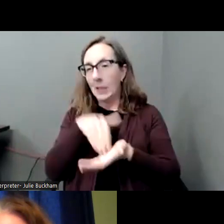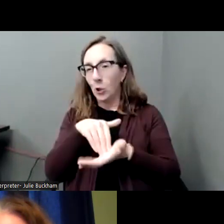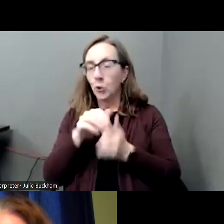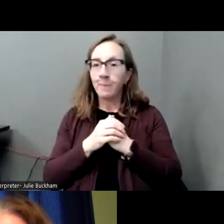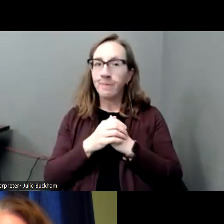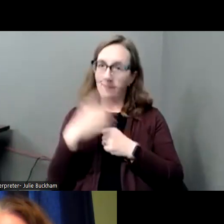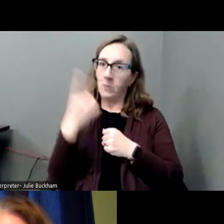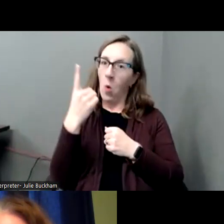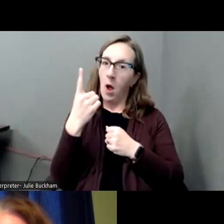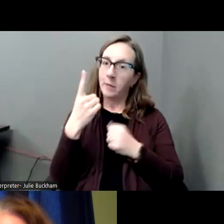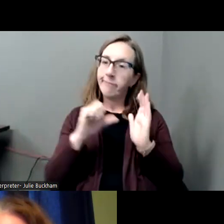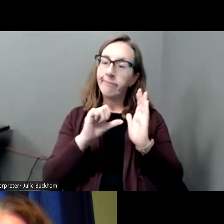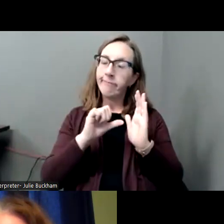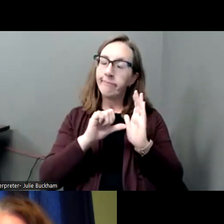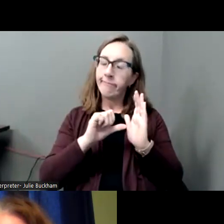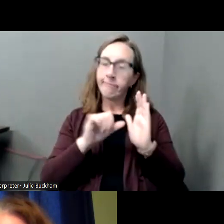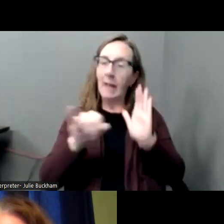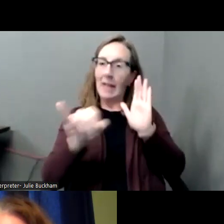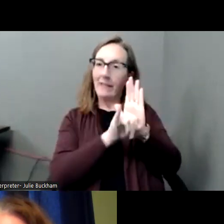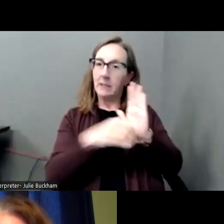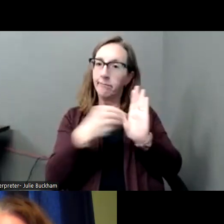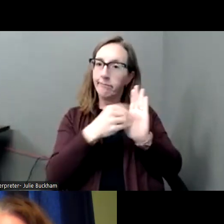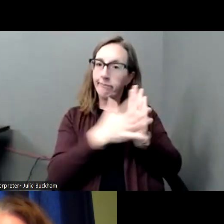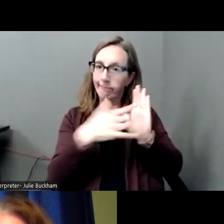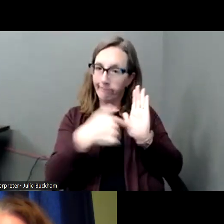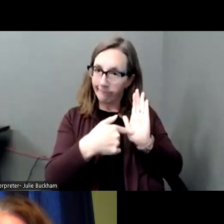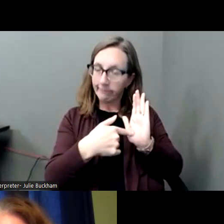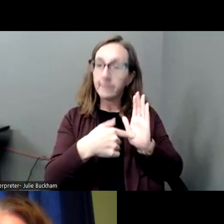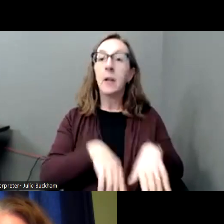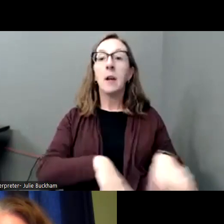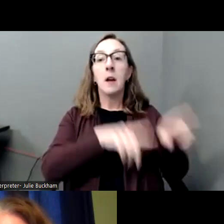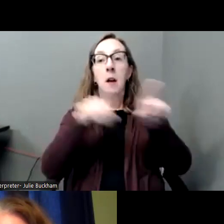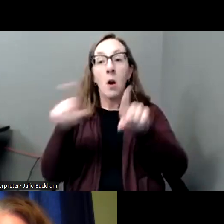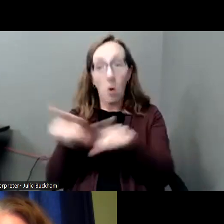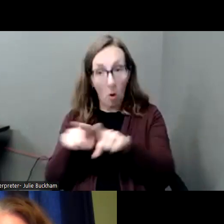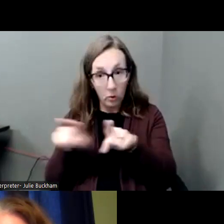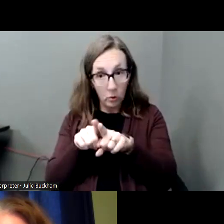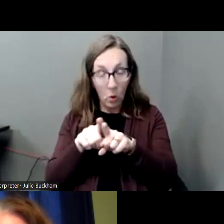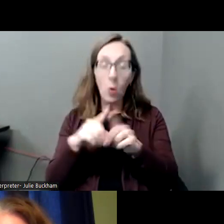was one thing that was identified. And so along with that, we also